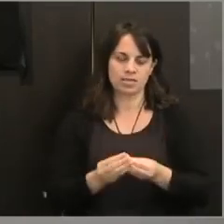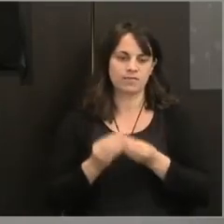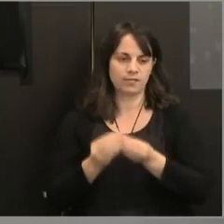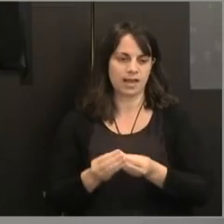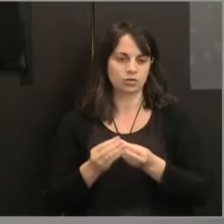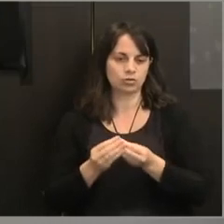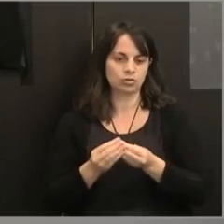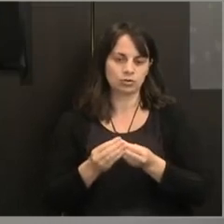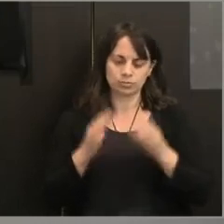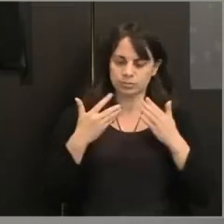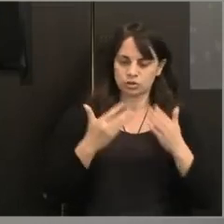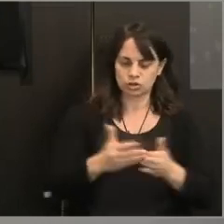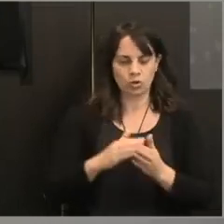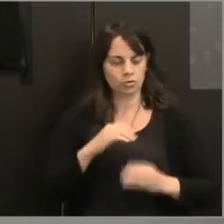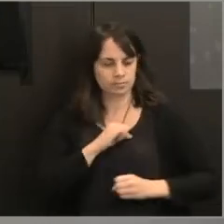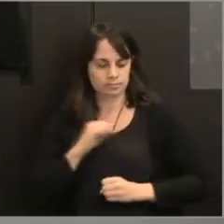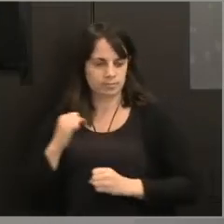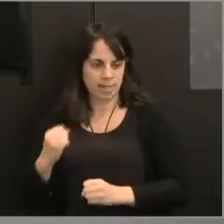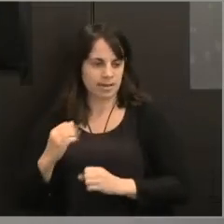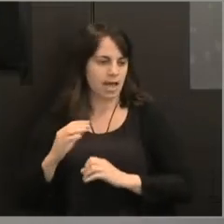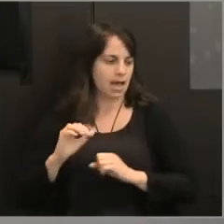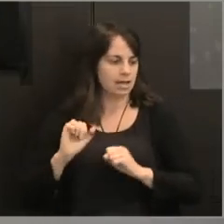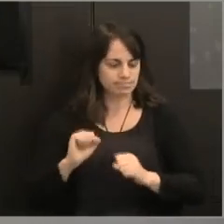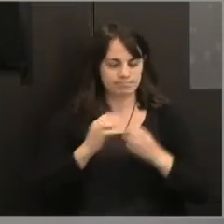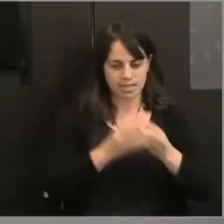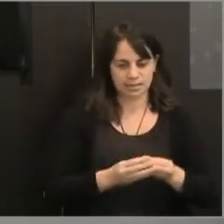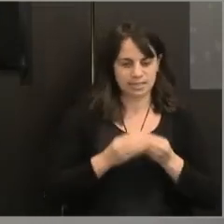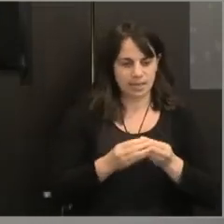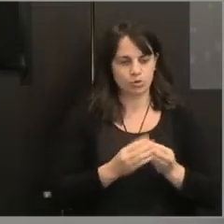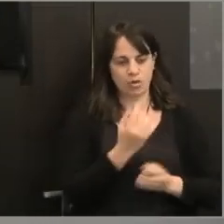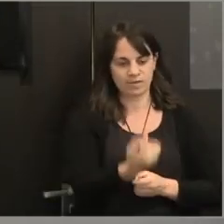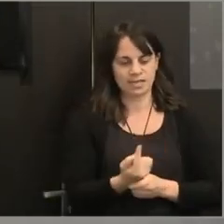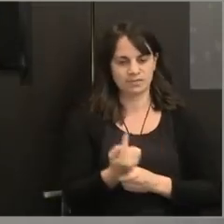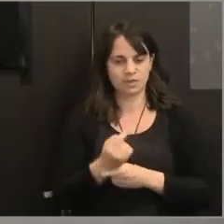the tapu and mana of individuals and the collective.